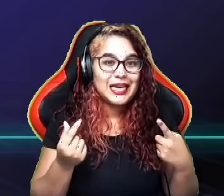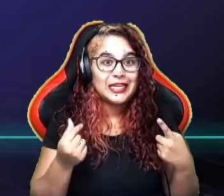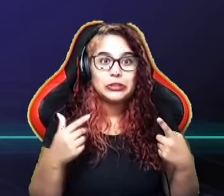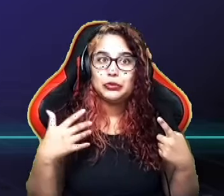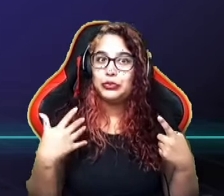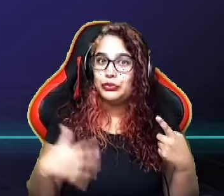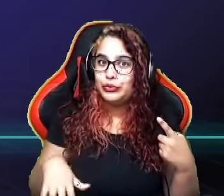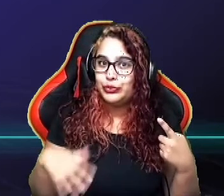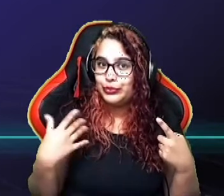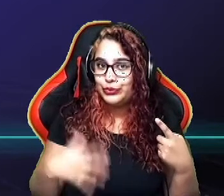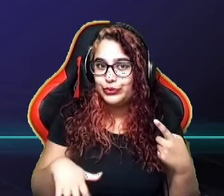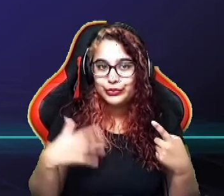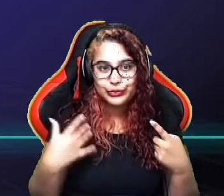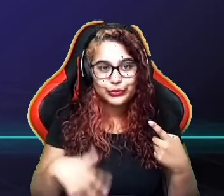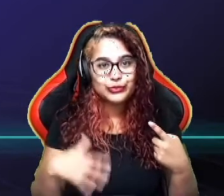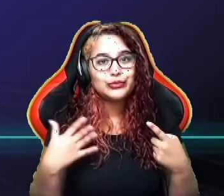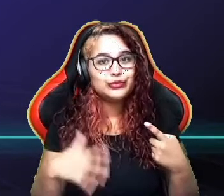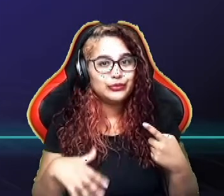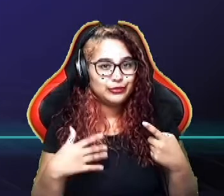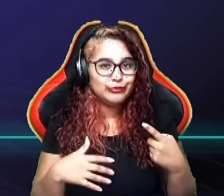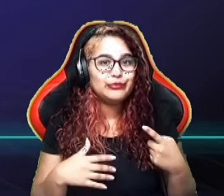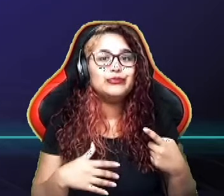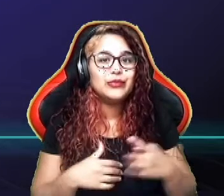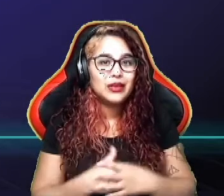First, it was quite pricey.